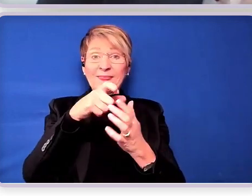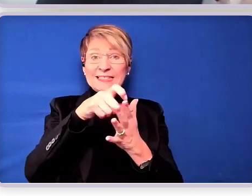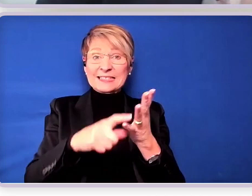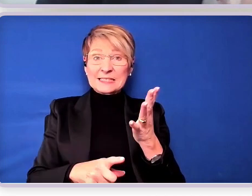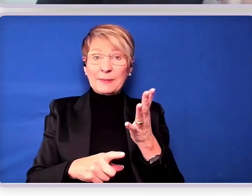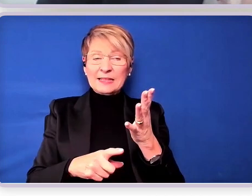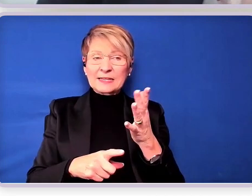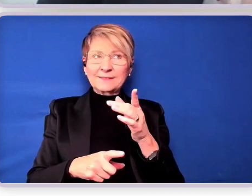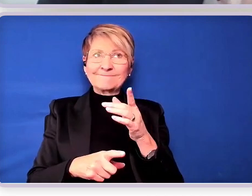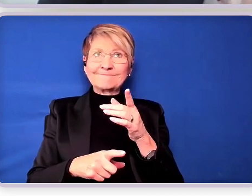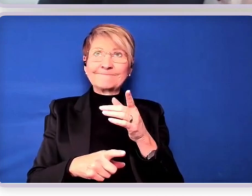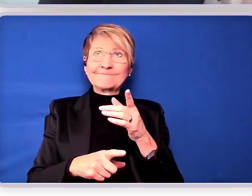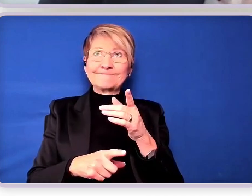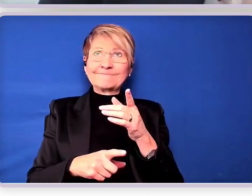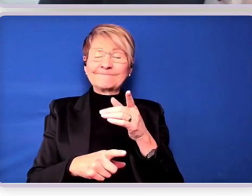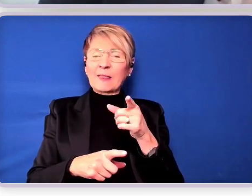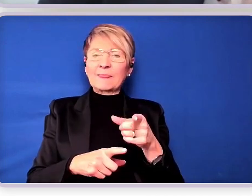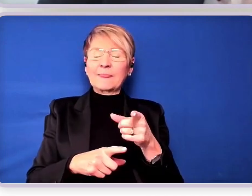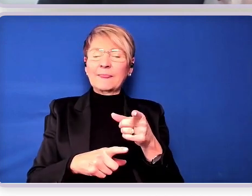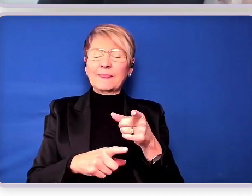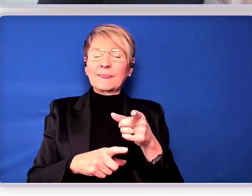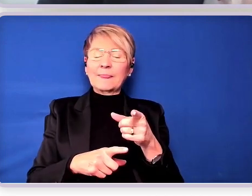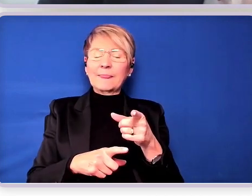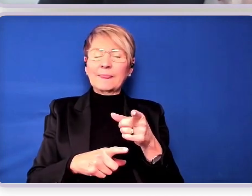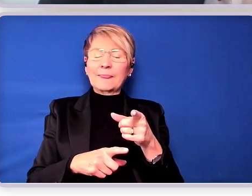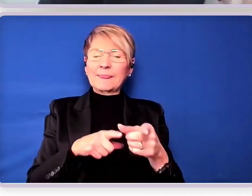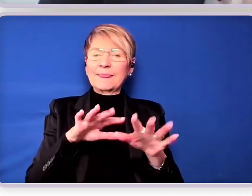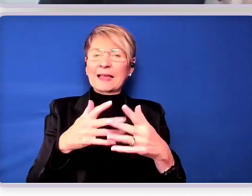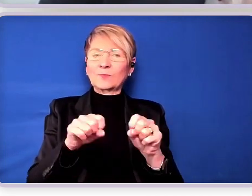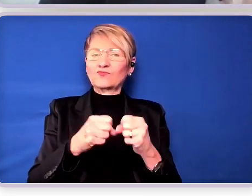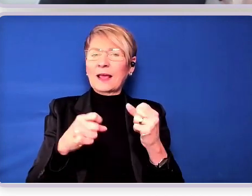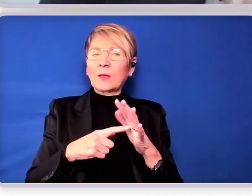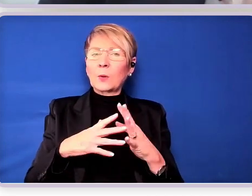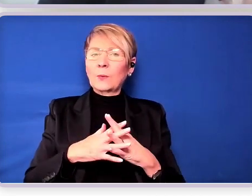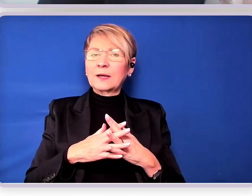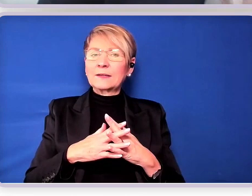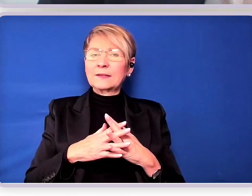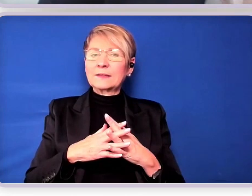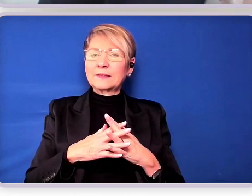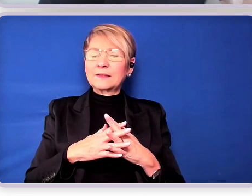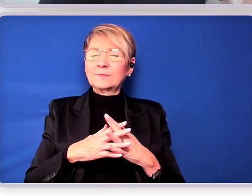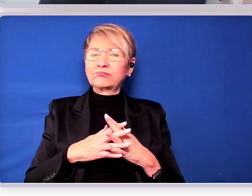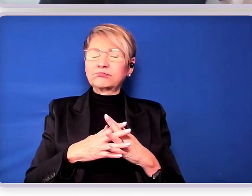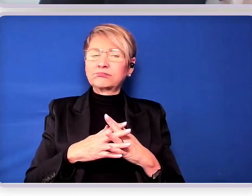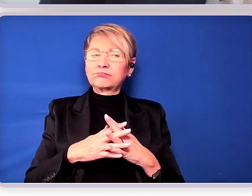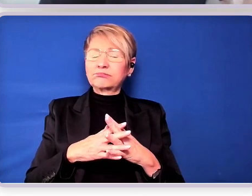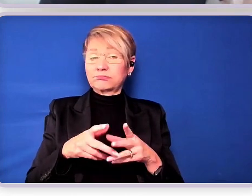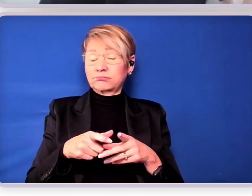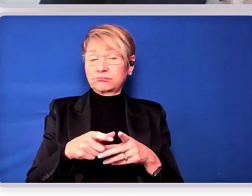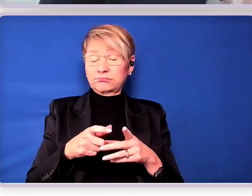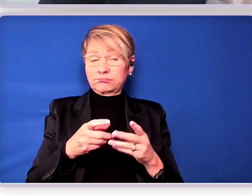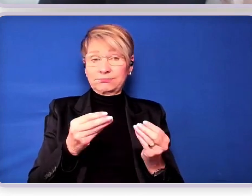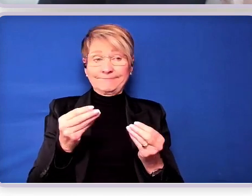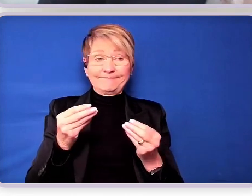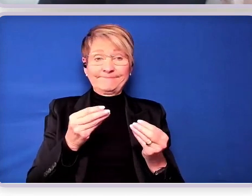the law, that makes it difficult to go anywhere, but it probably depends